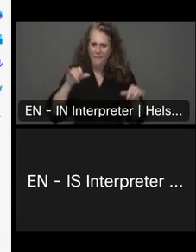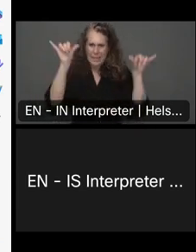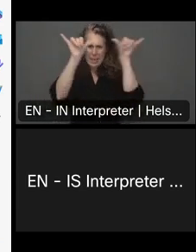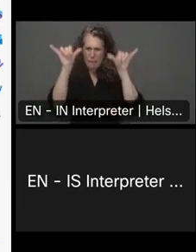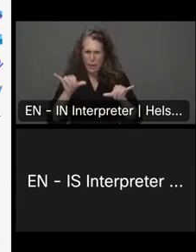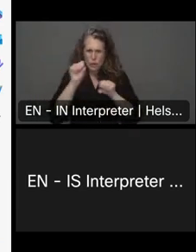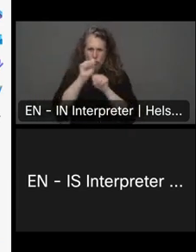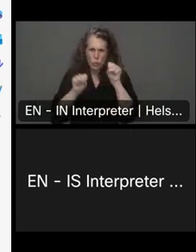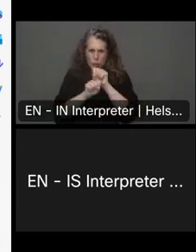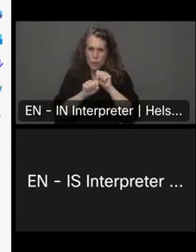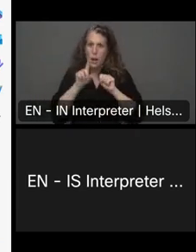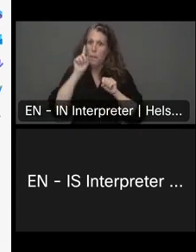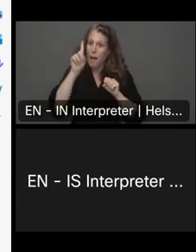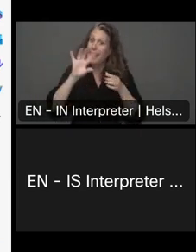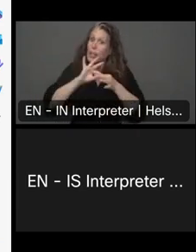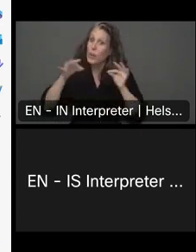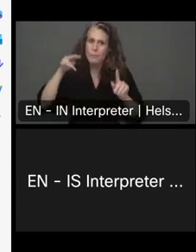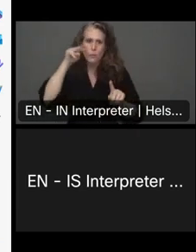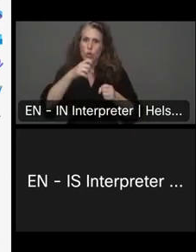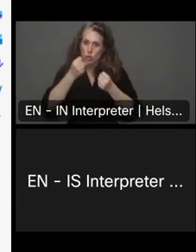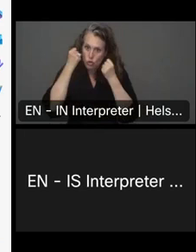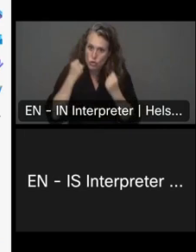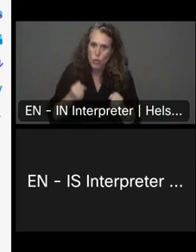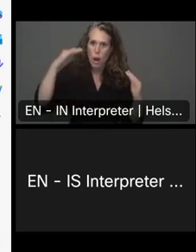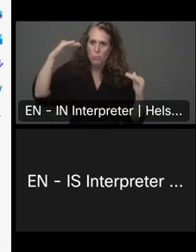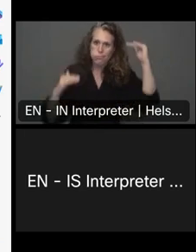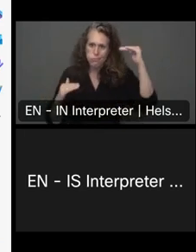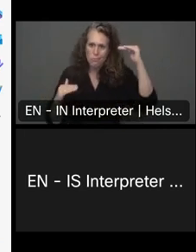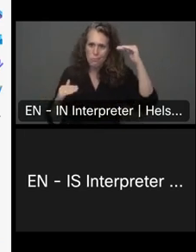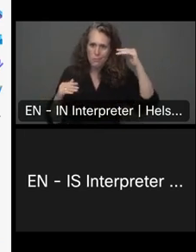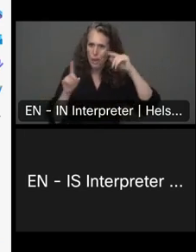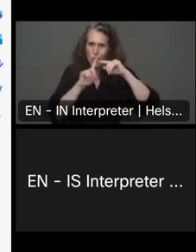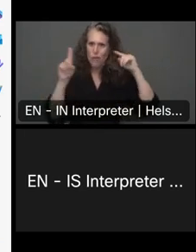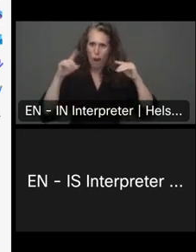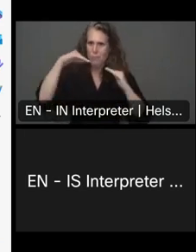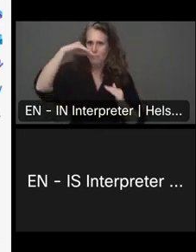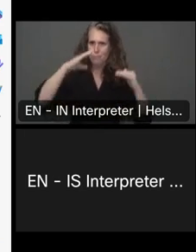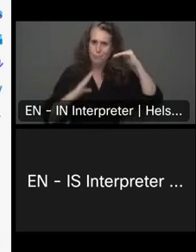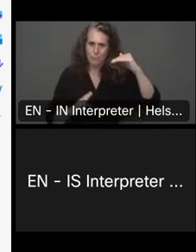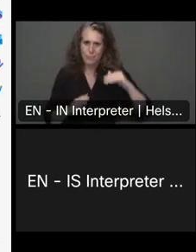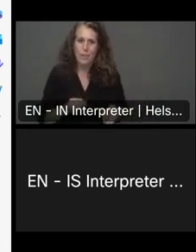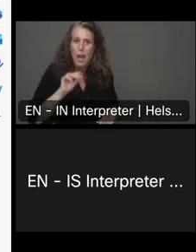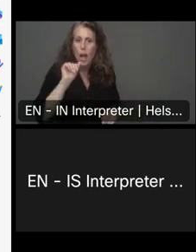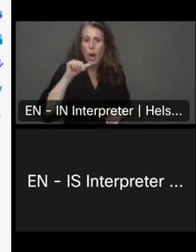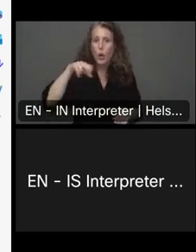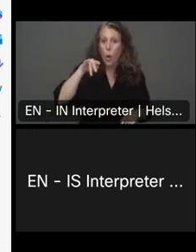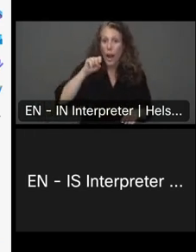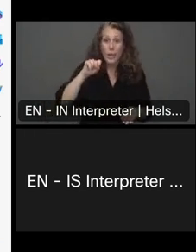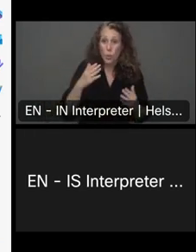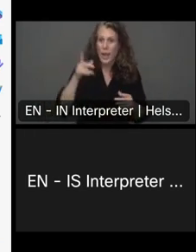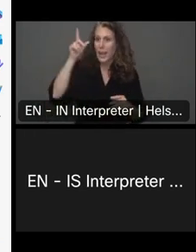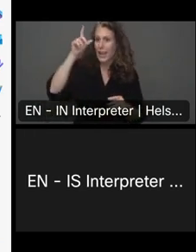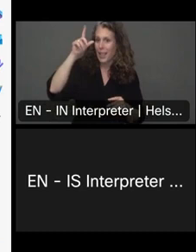strong asymmetry. Aquinas points out that where language, that is Latin, has a word